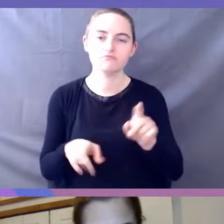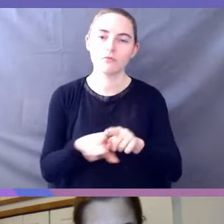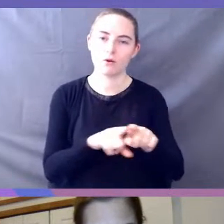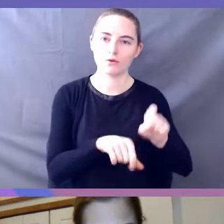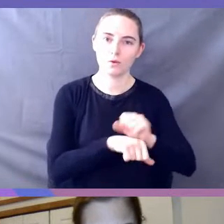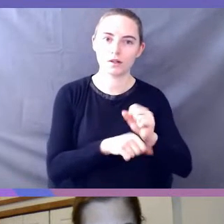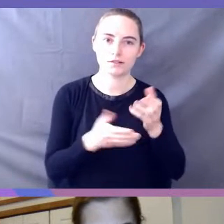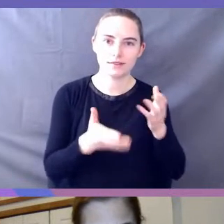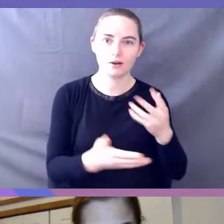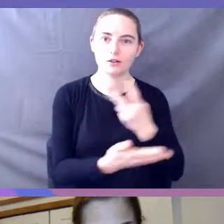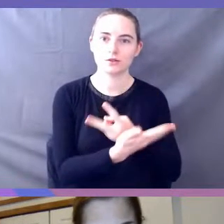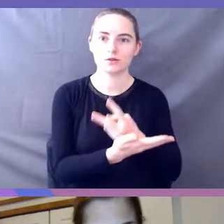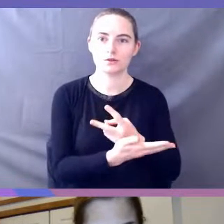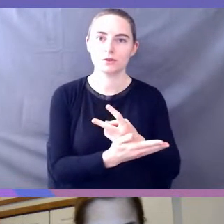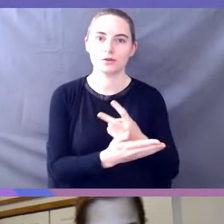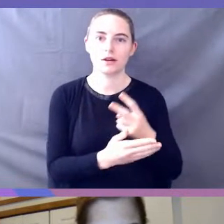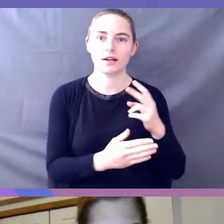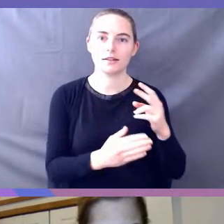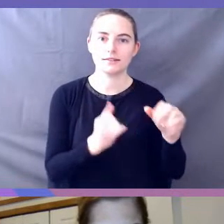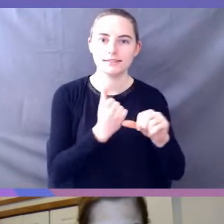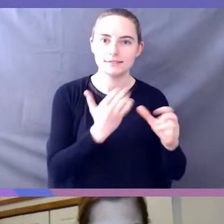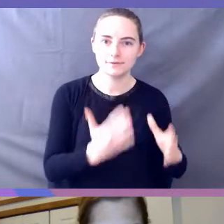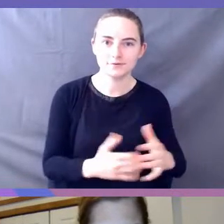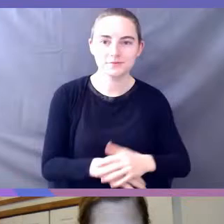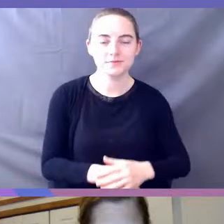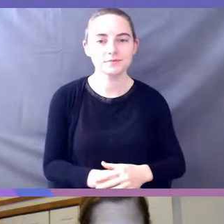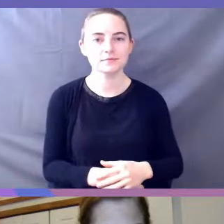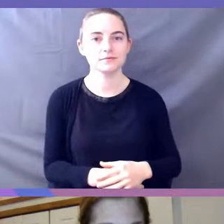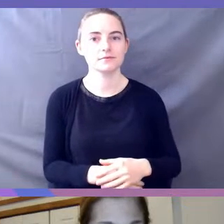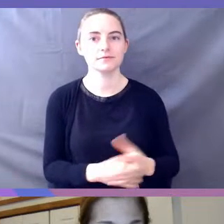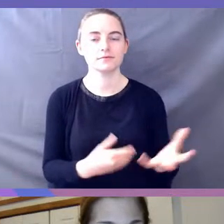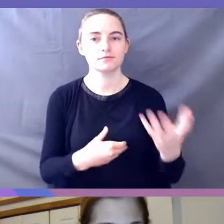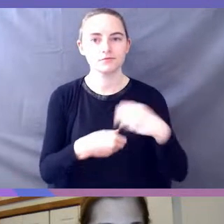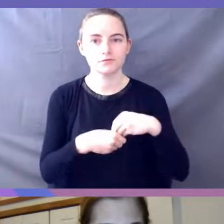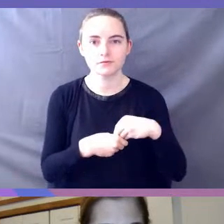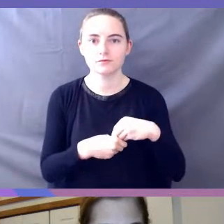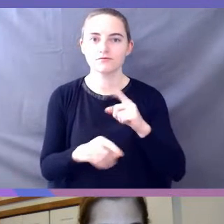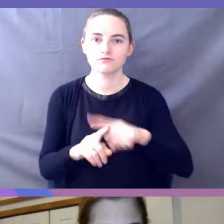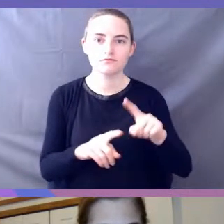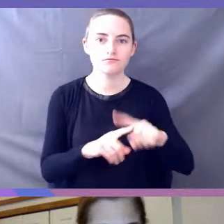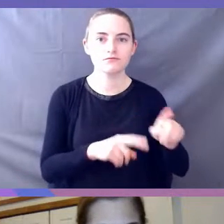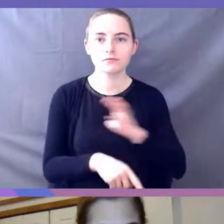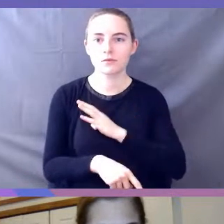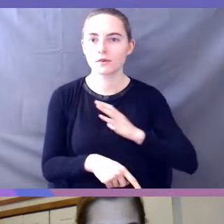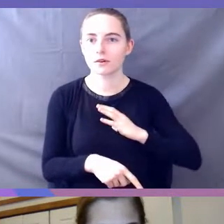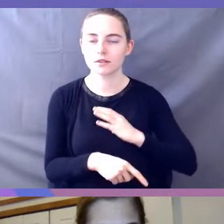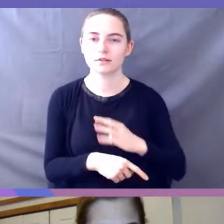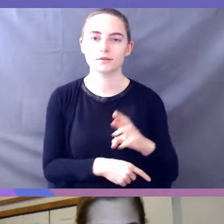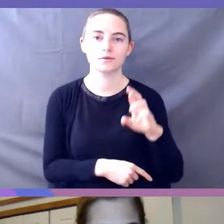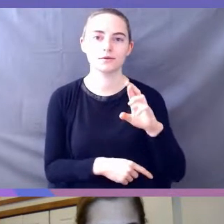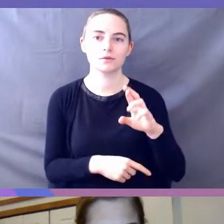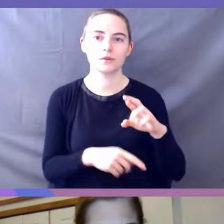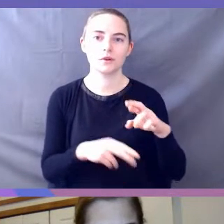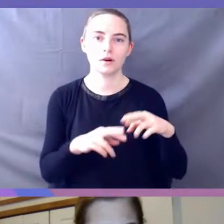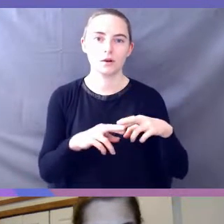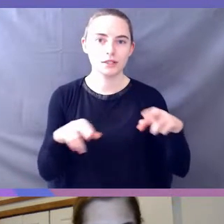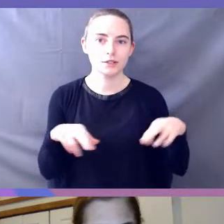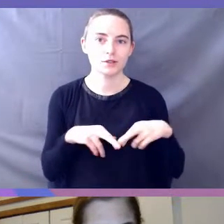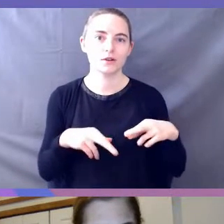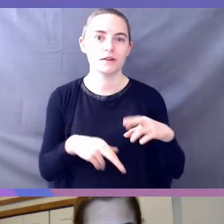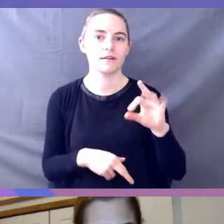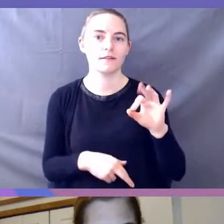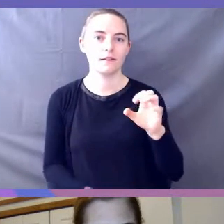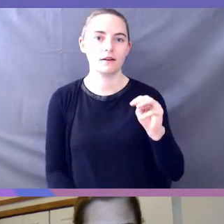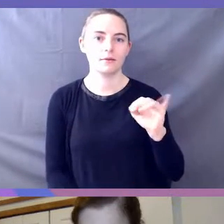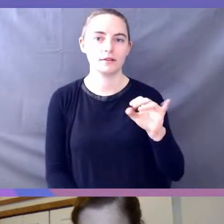member of Art Space New Haven, a member of the College Art Association, the Connecticut Regional Coordinator at the Feminist Art Project, and most recently, a